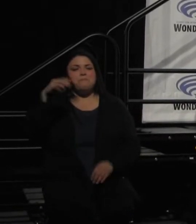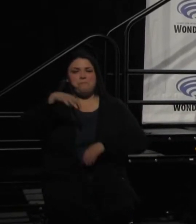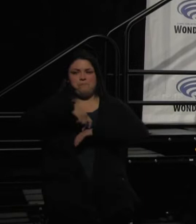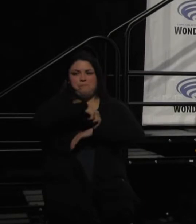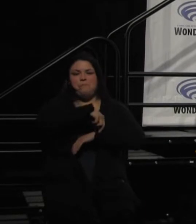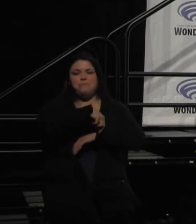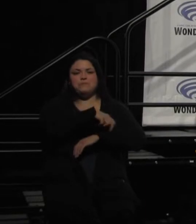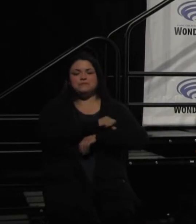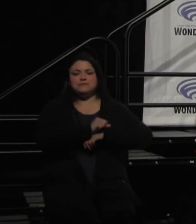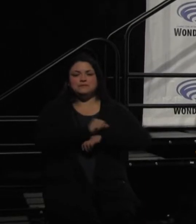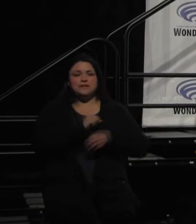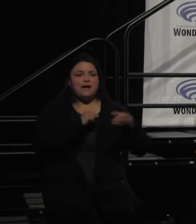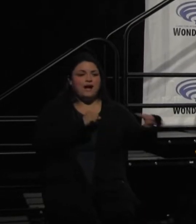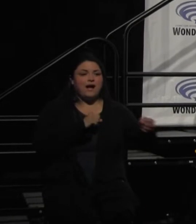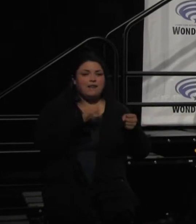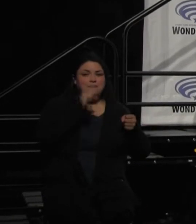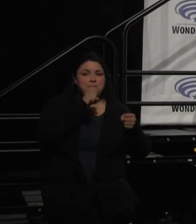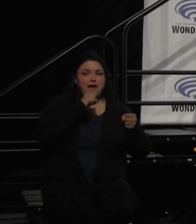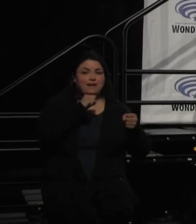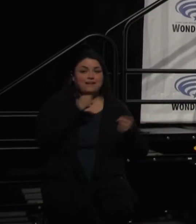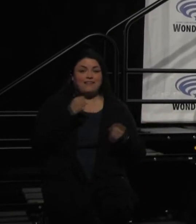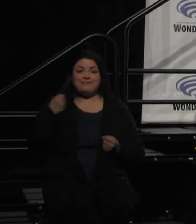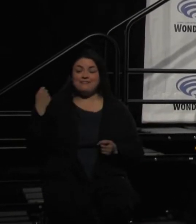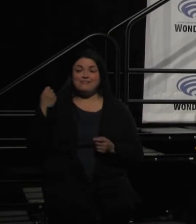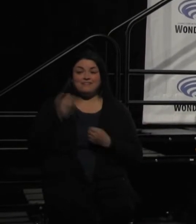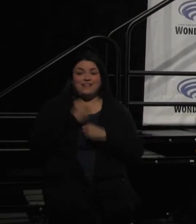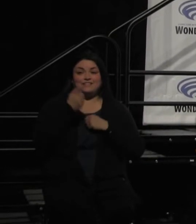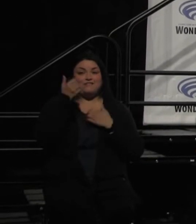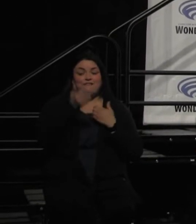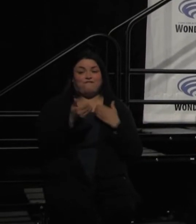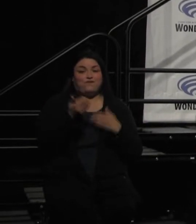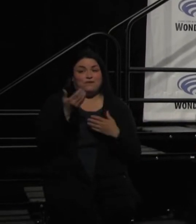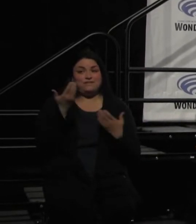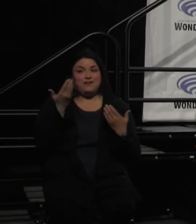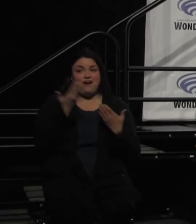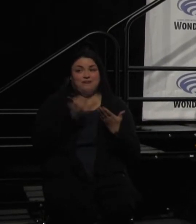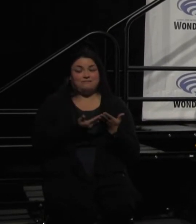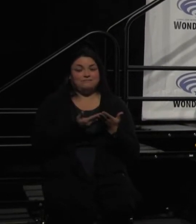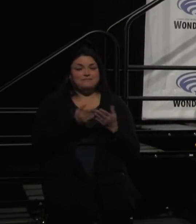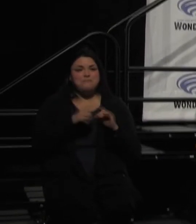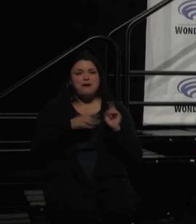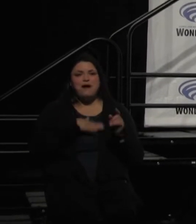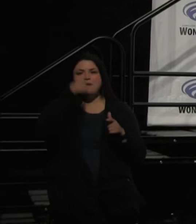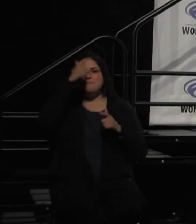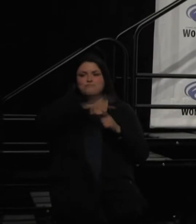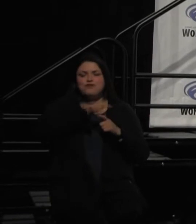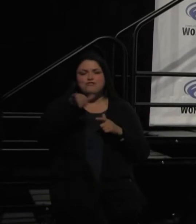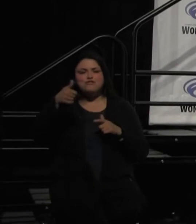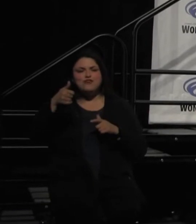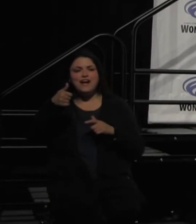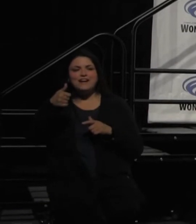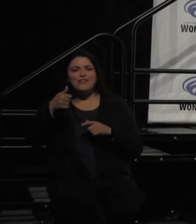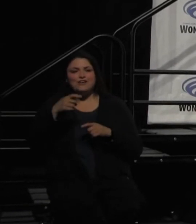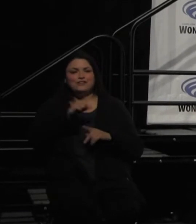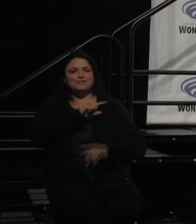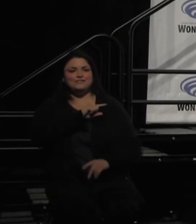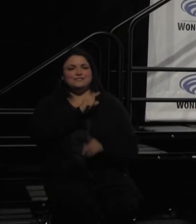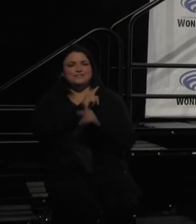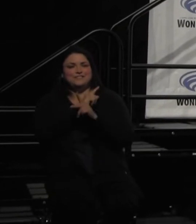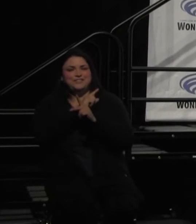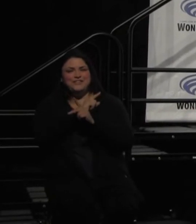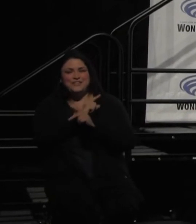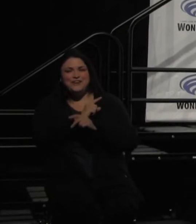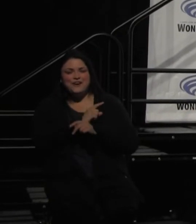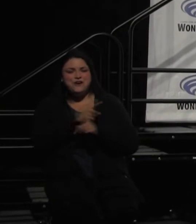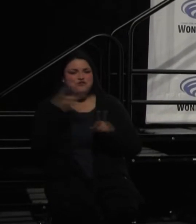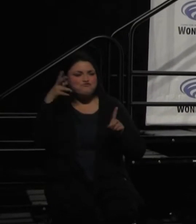he reached for the mic, that's as far as he got. But my brother and another bouncer grabbed his ass,